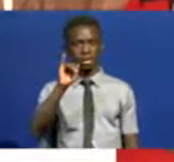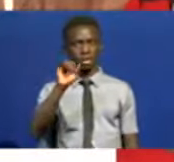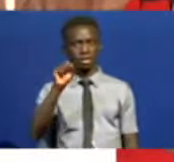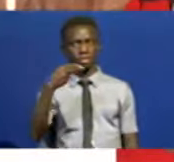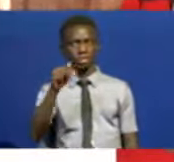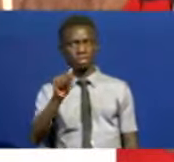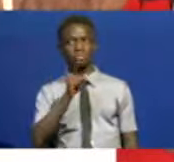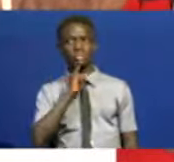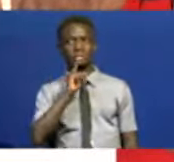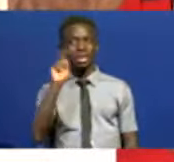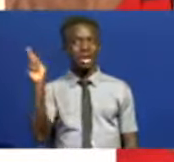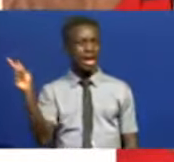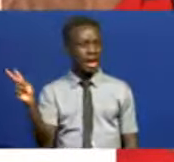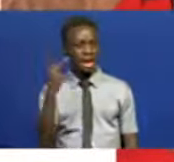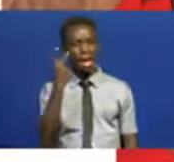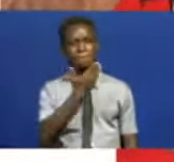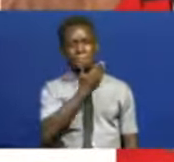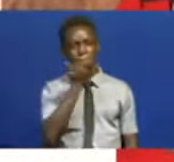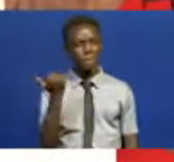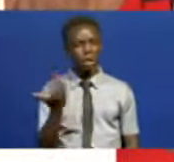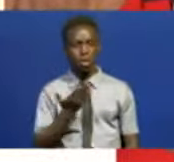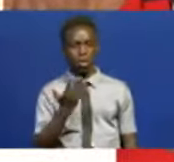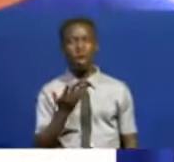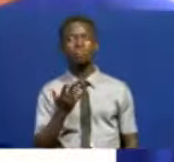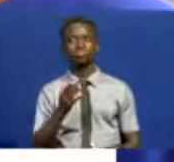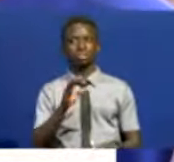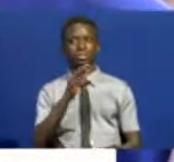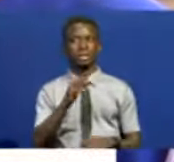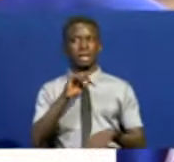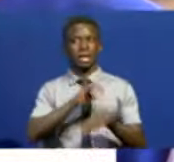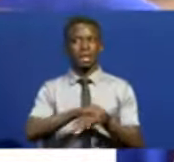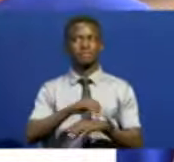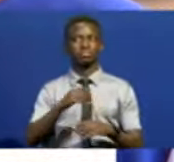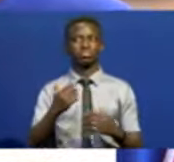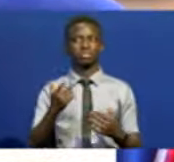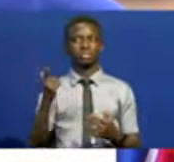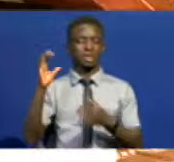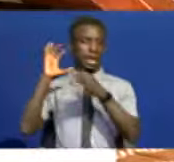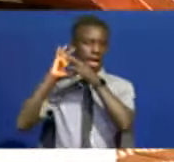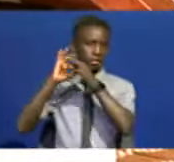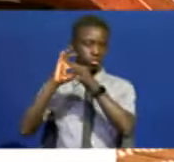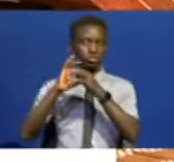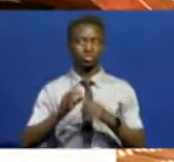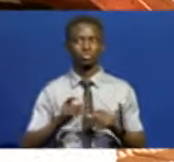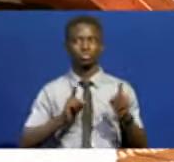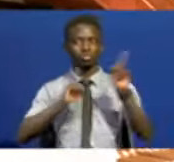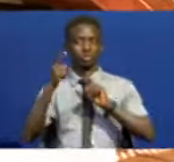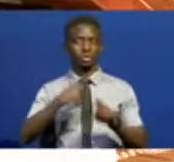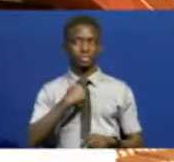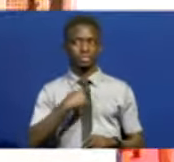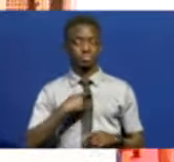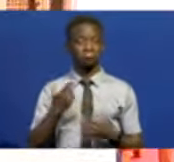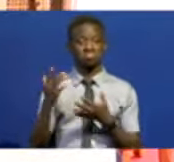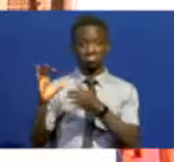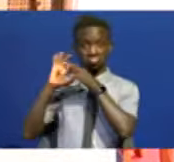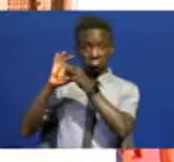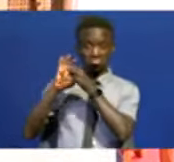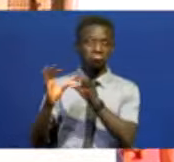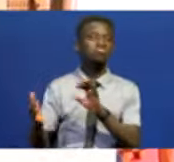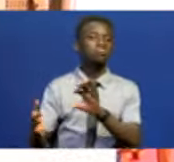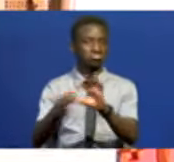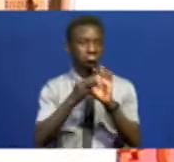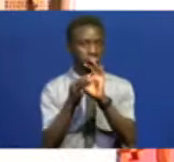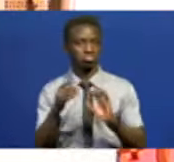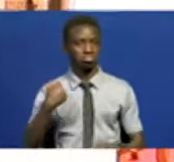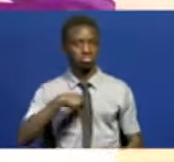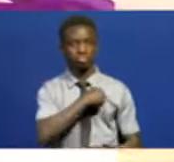placed to reap from cultural tourism. Utamaduni unatuleta pamoja. Jumwa said her office will work with communities